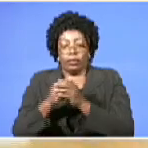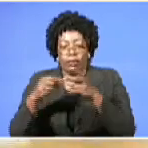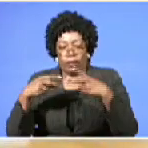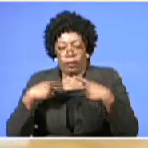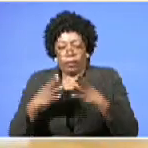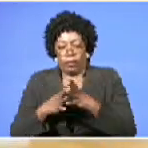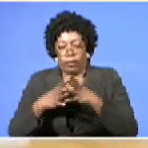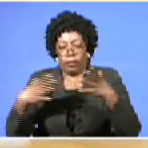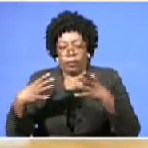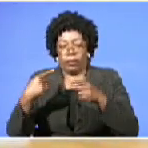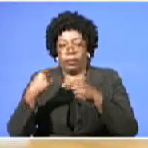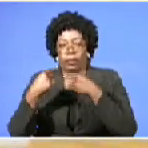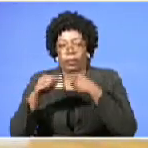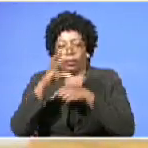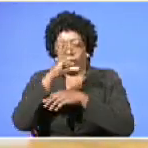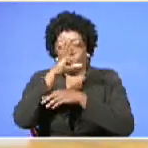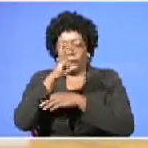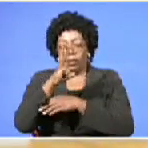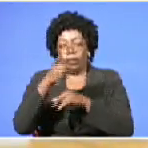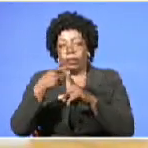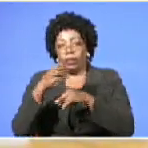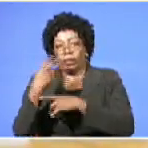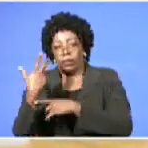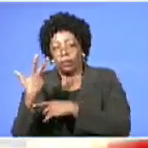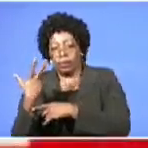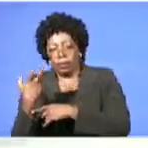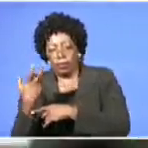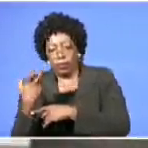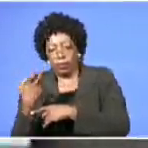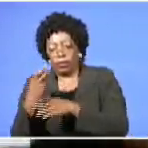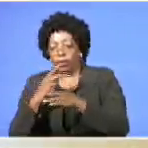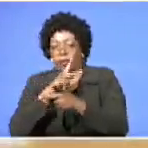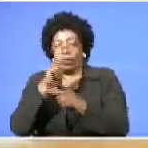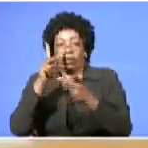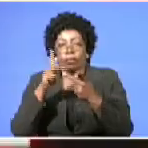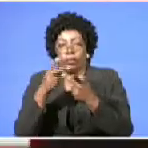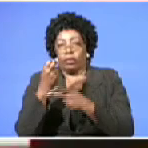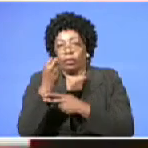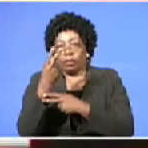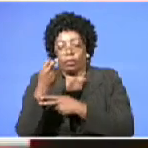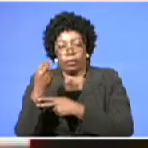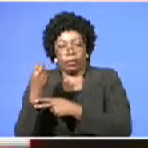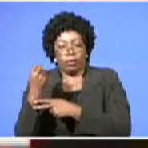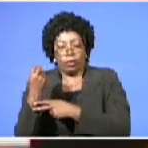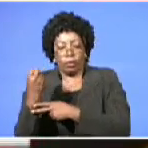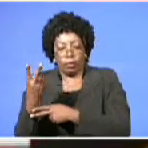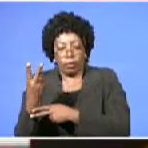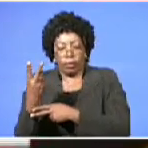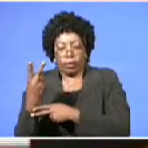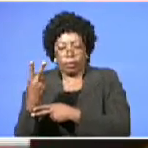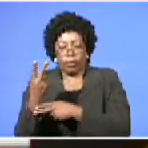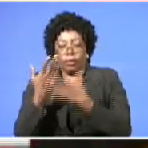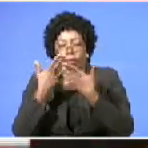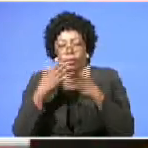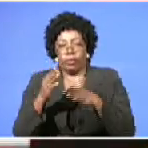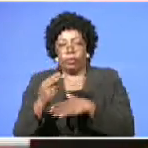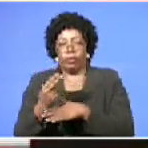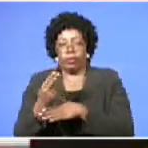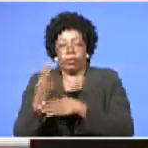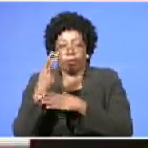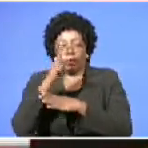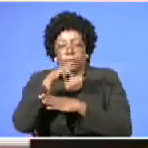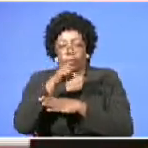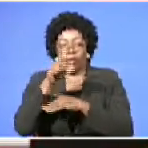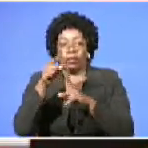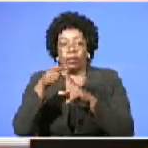for Corinthians. He was 6 of 13 from the field, a perfect 12 for 12 with the charity stripe. He finished up with a game-high 24